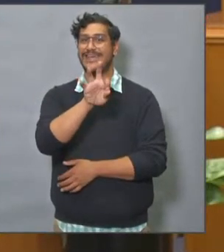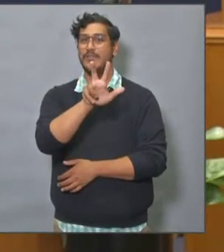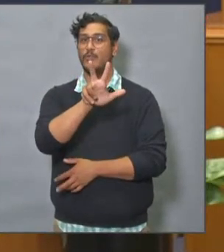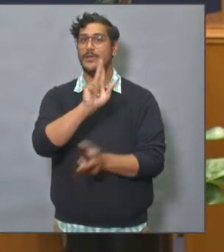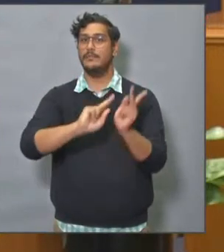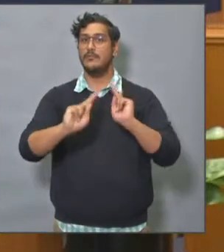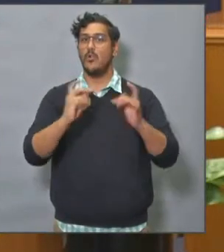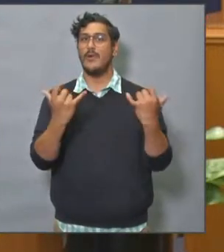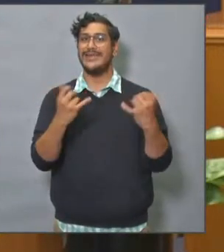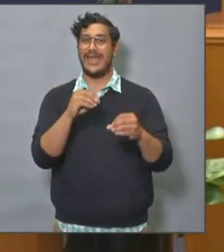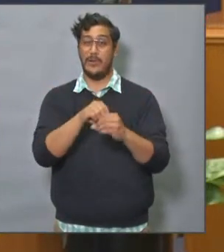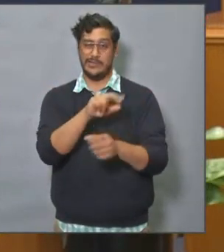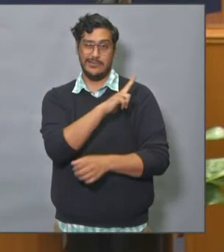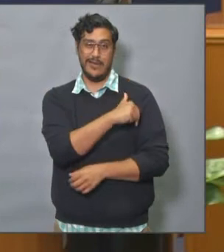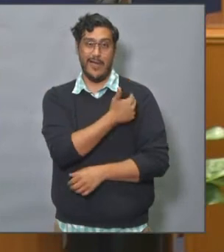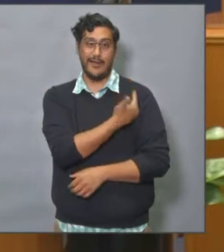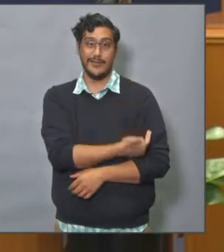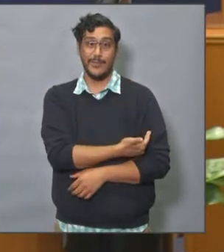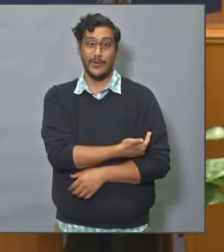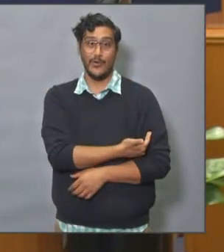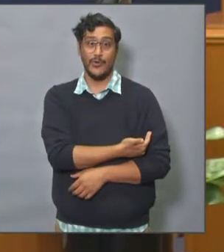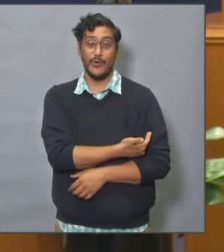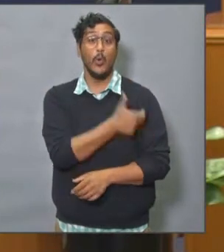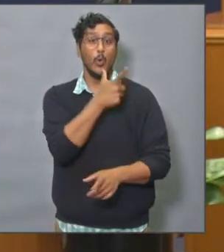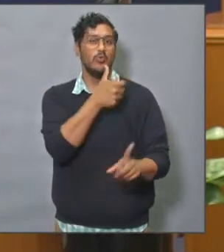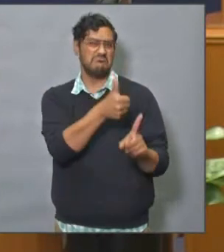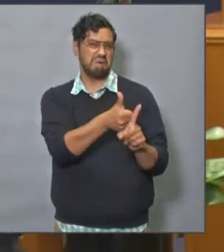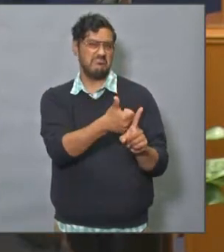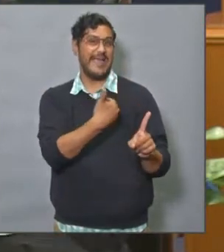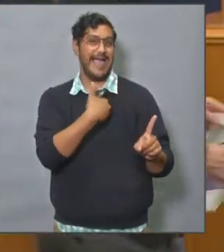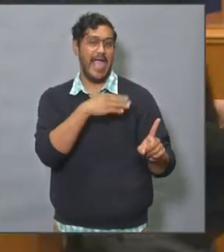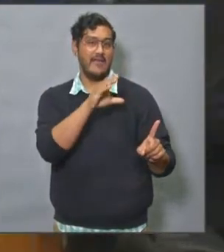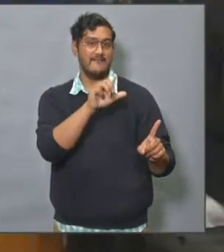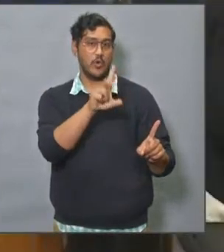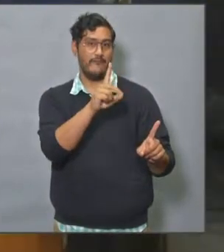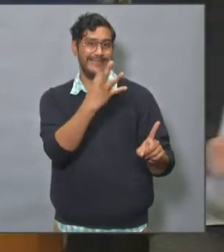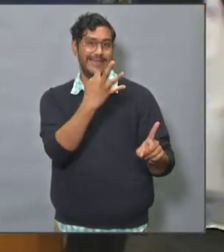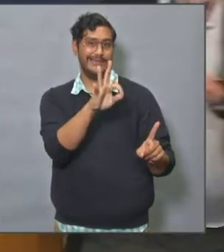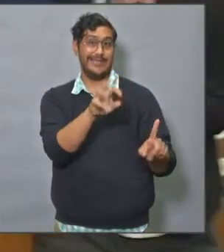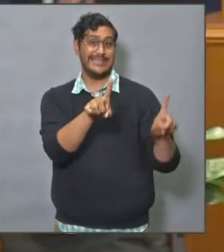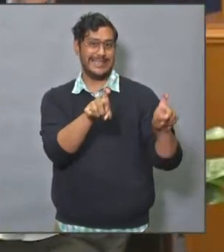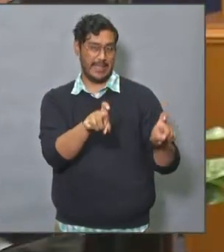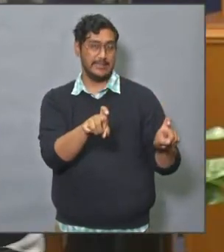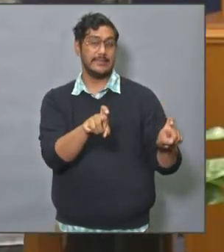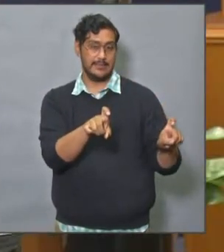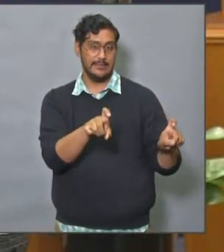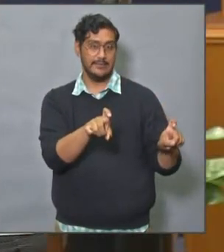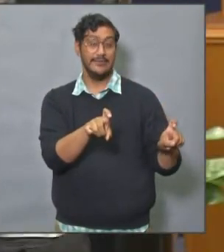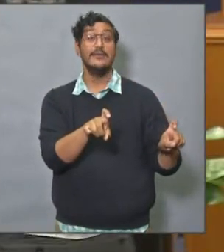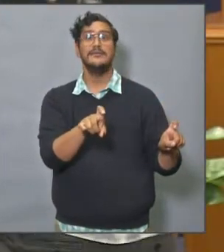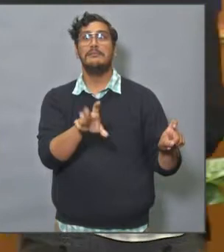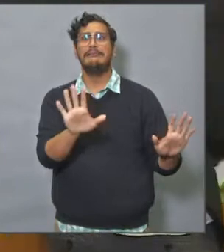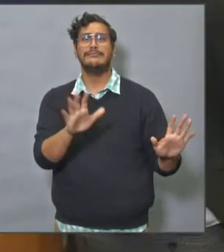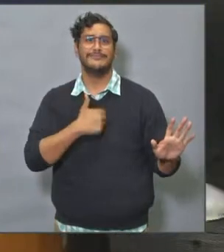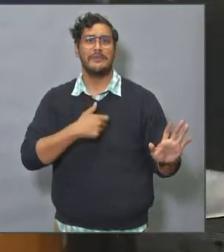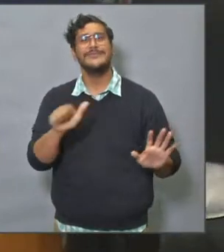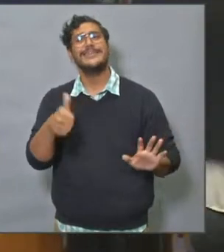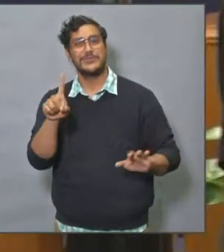2,193 people that are hospitalized with COVID-19. Oh, and we'll take the next question.